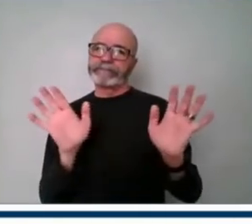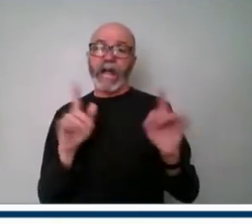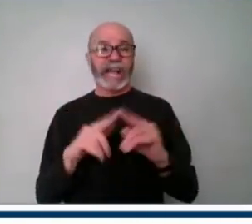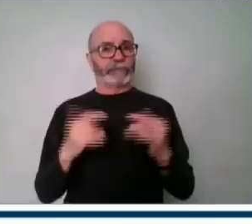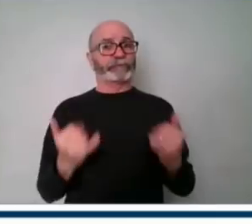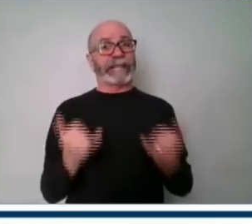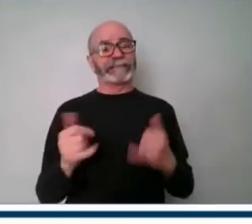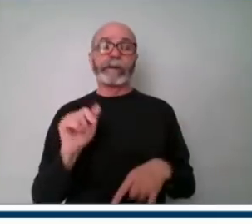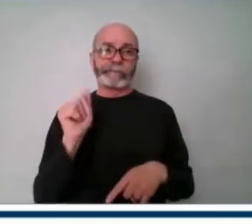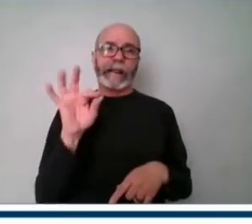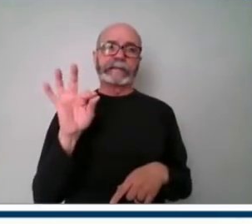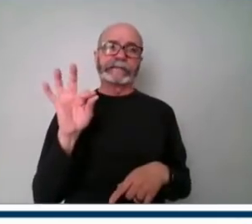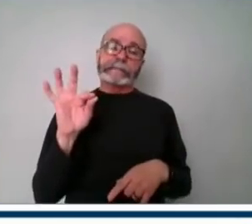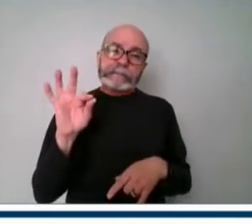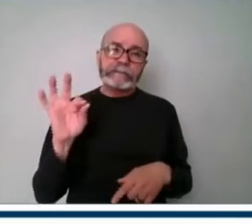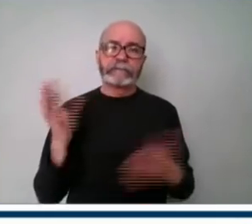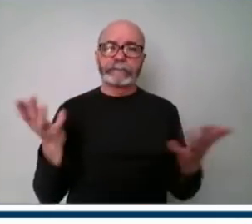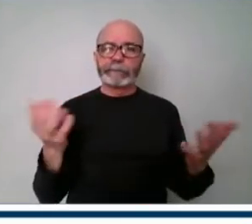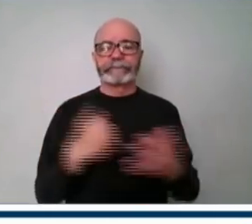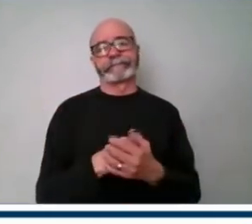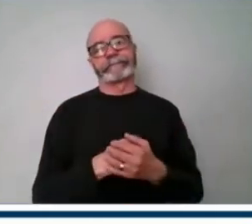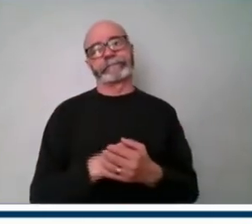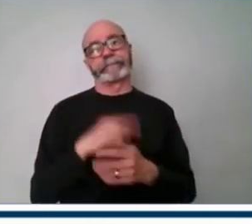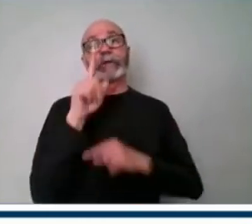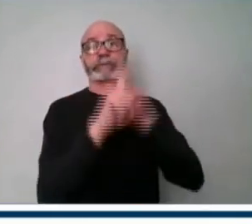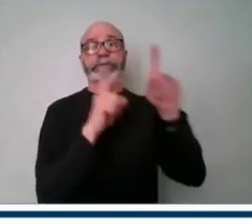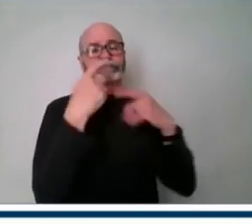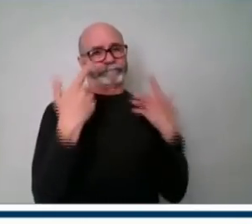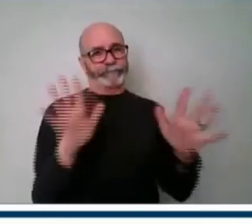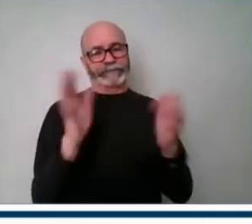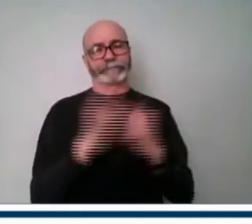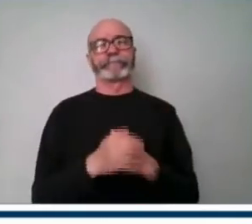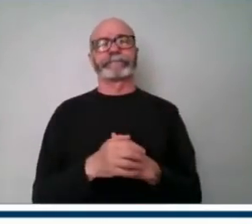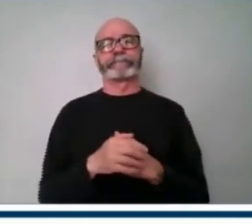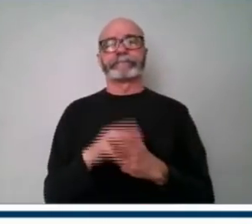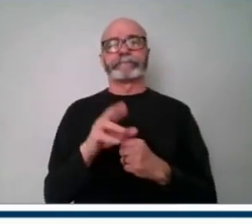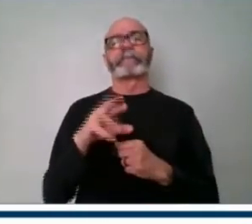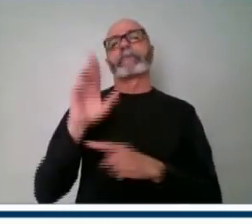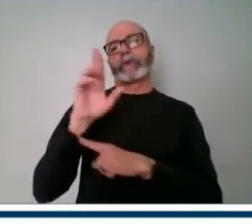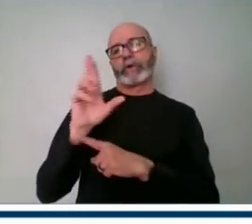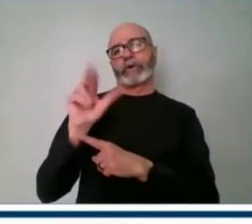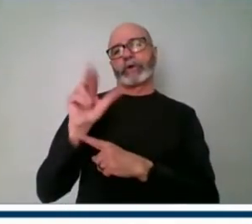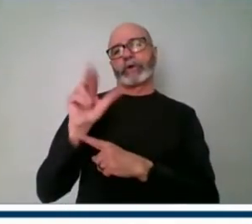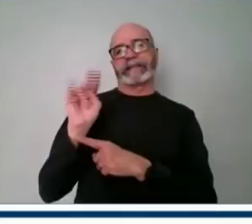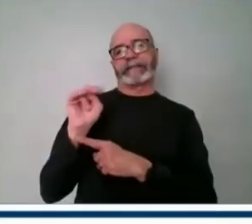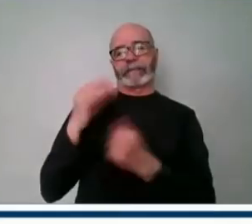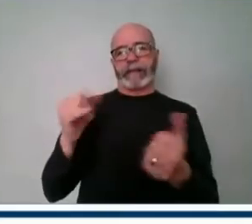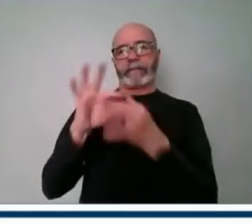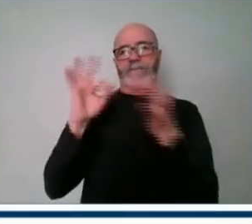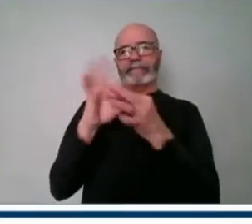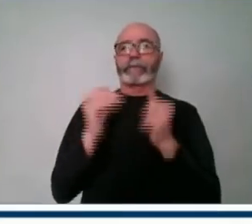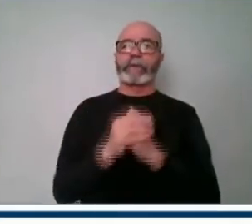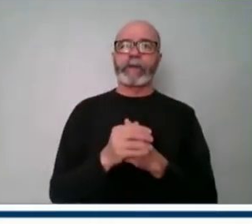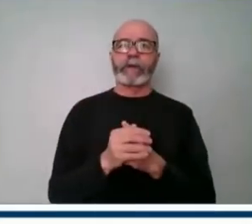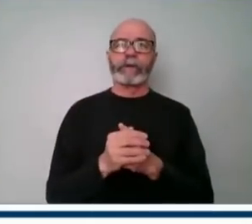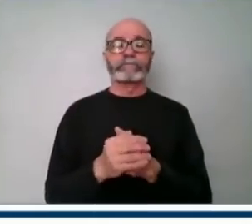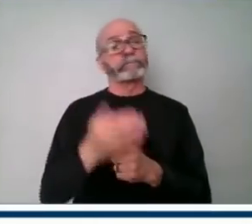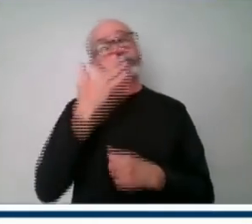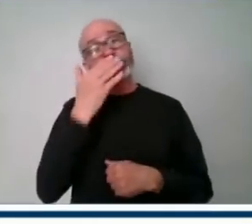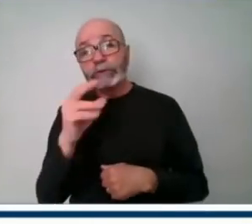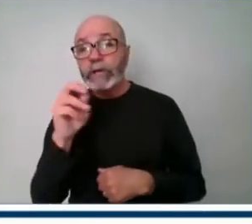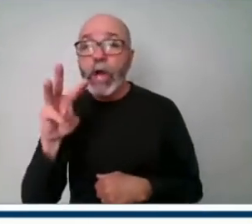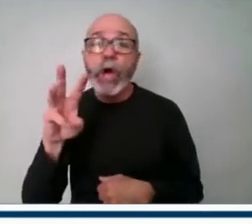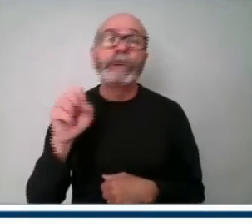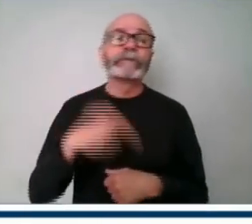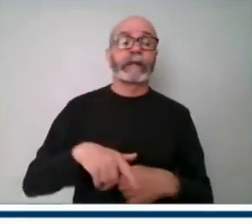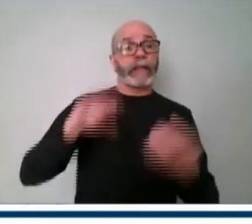questions today. Premier? Thank you. A lot of news today, another day of low case counts, and of course the fact that we are removing